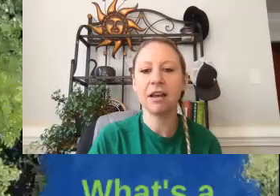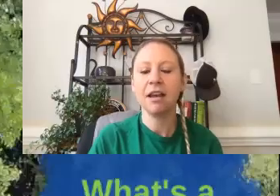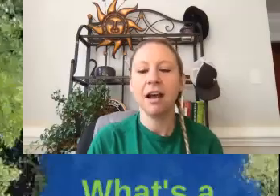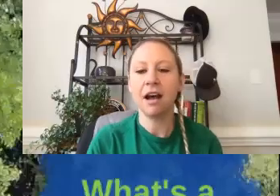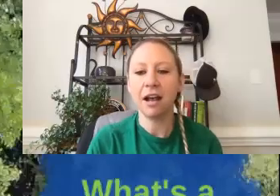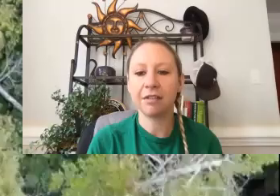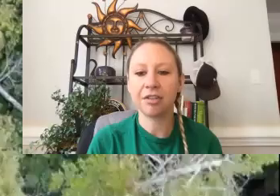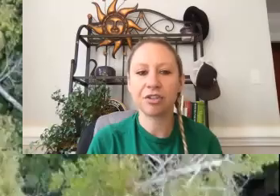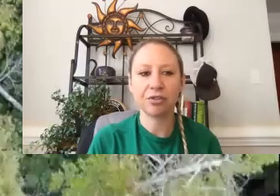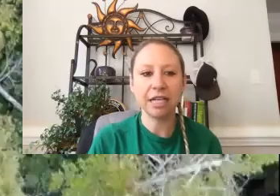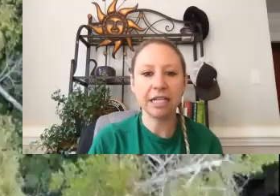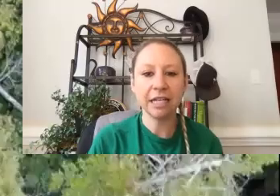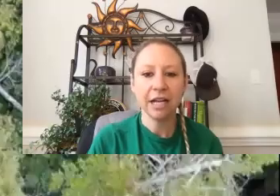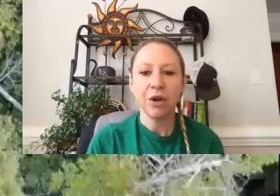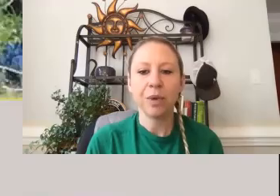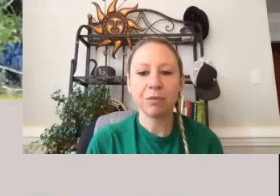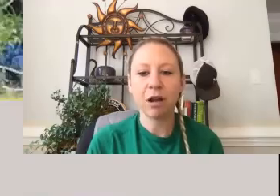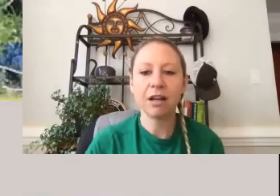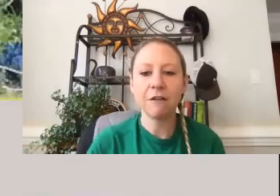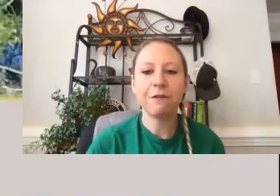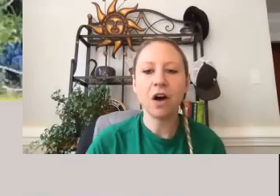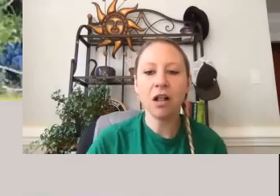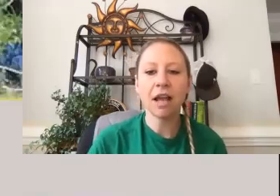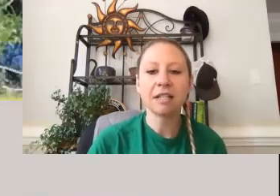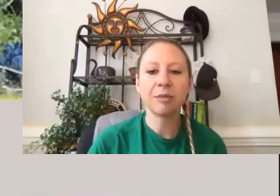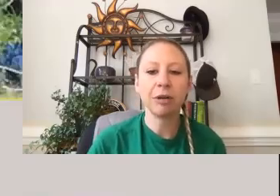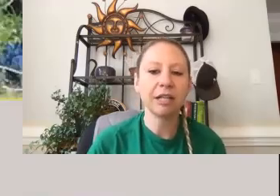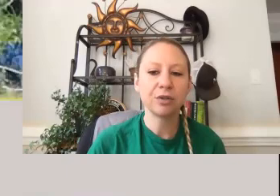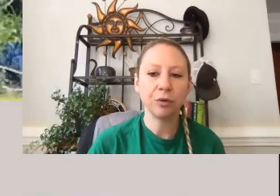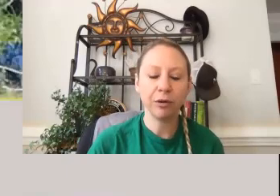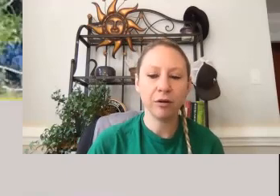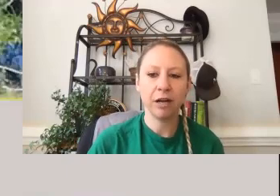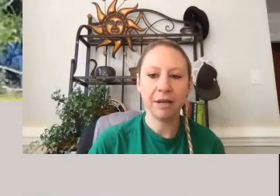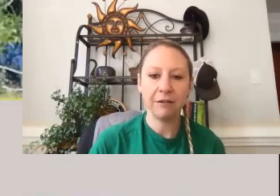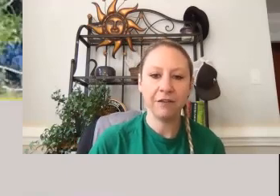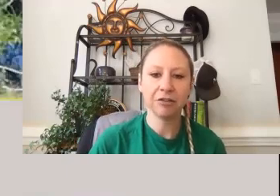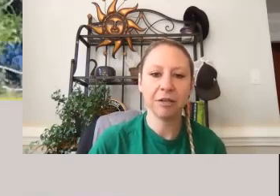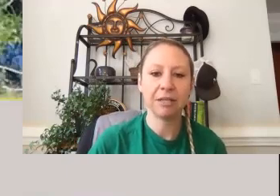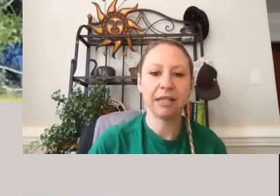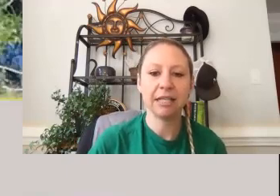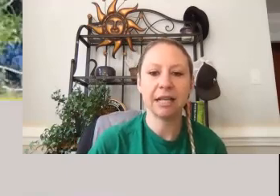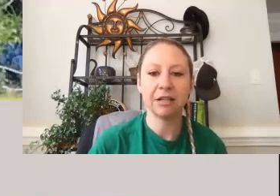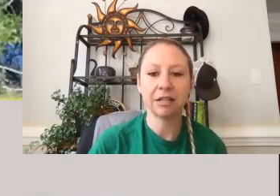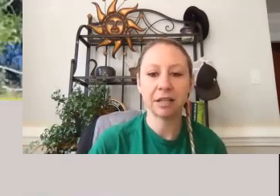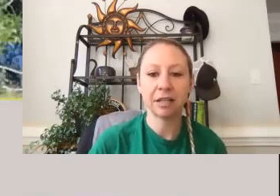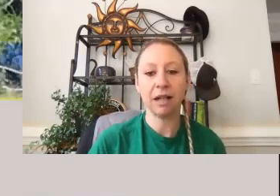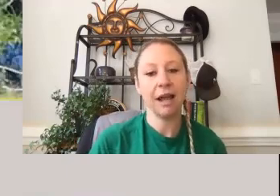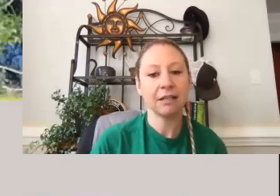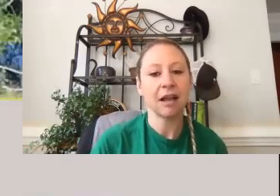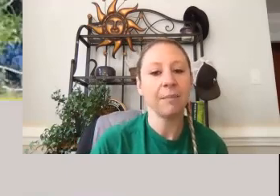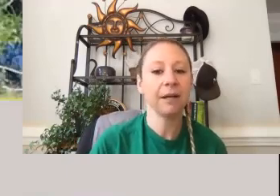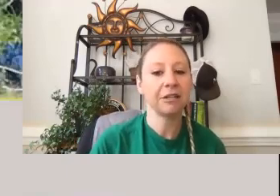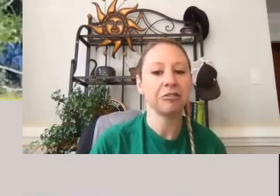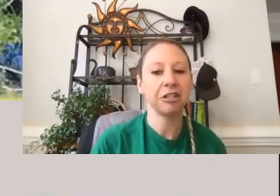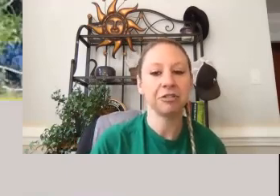on the screen. We run fall and spring school programming and field trips at these centers, as well